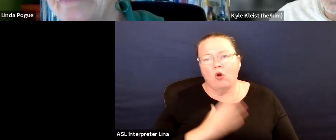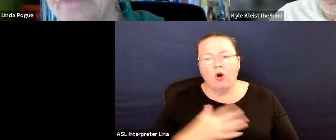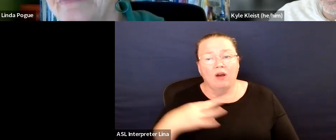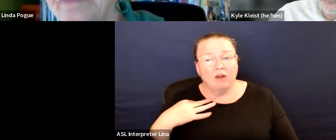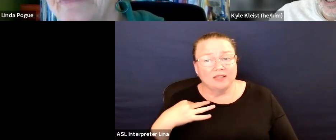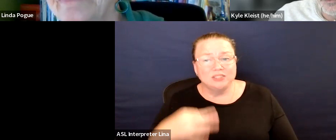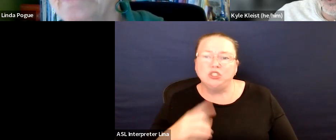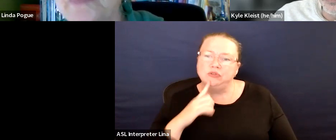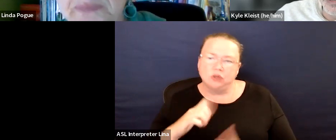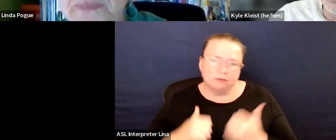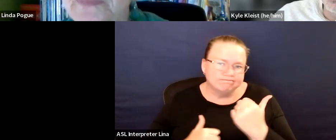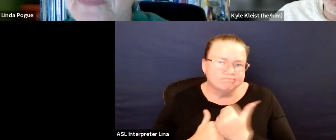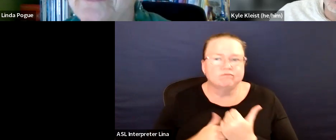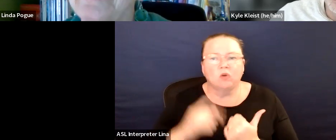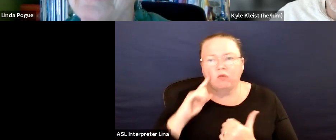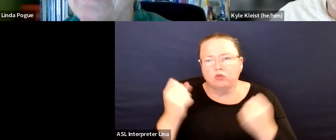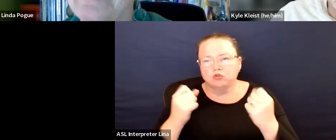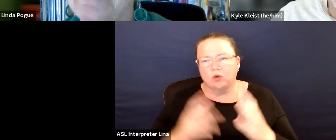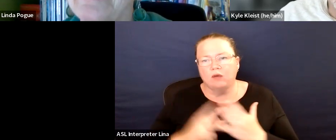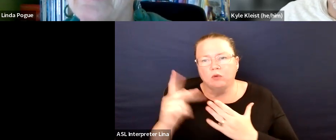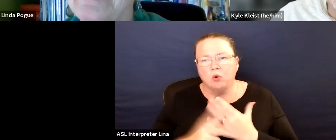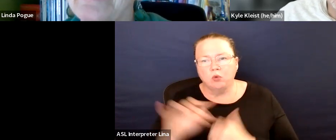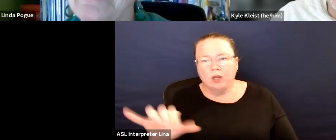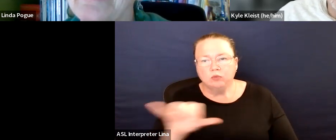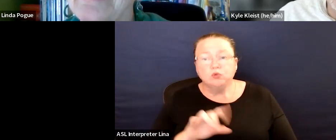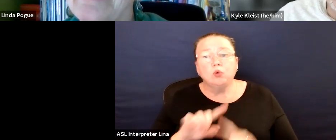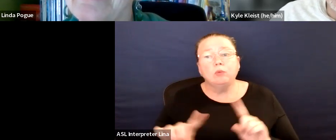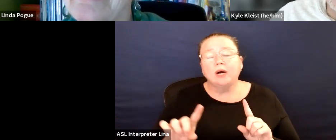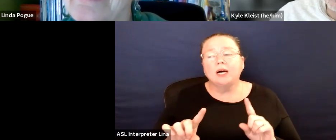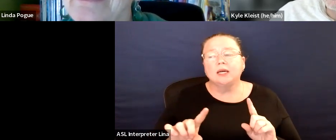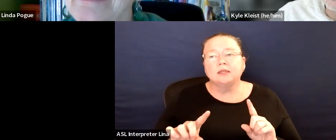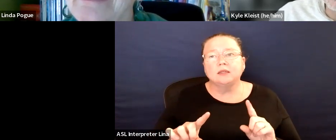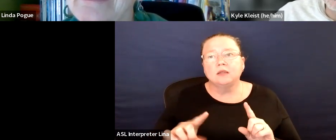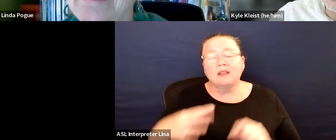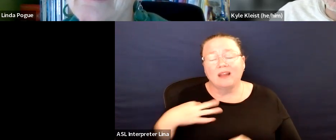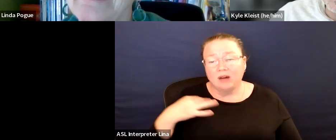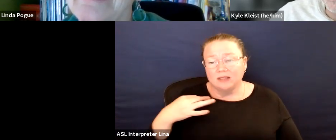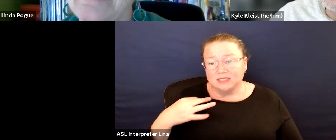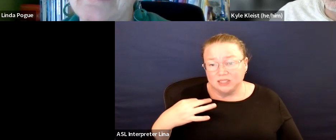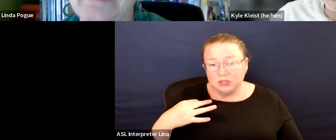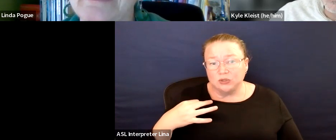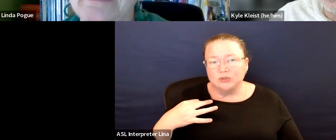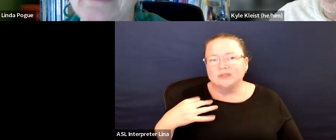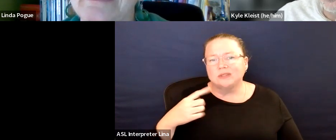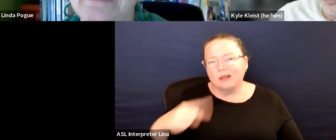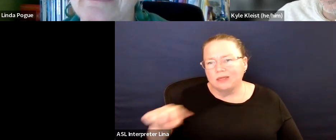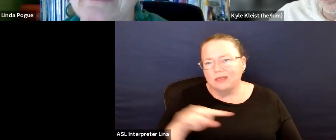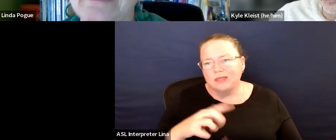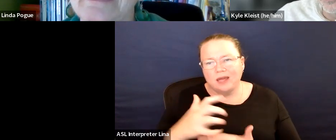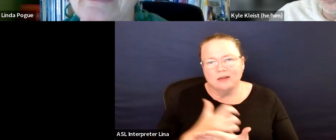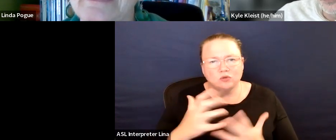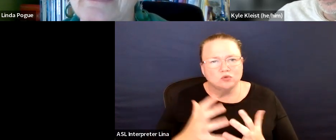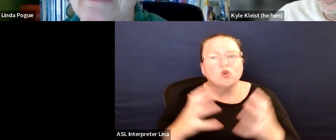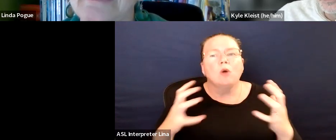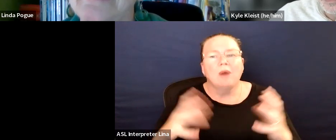are the backbone of our driver program as well. But I mean, the volunteers, they get so much out of it as well. They